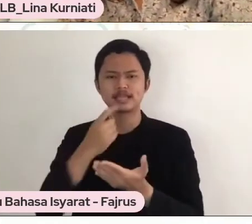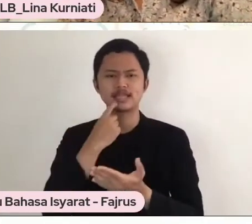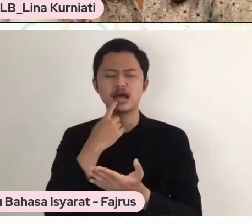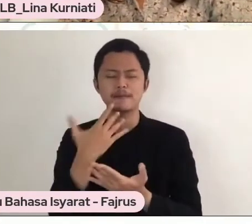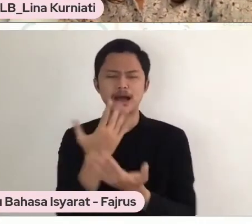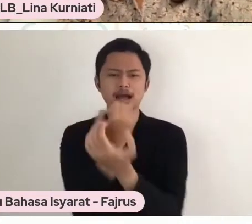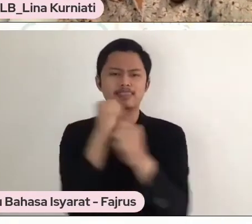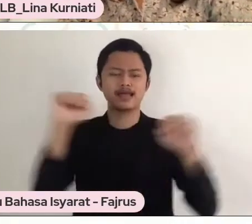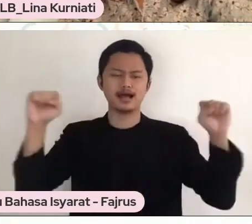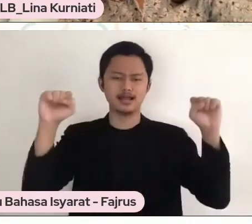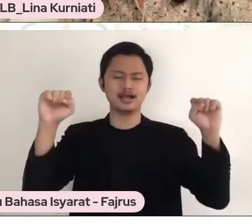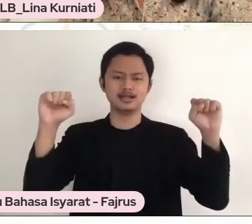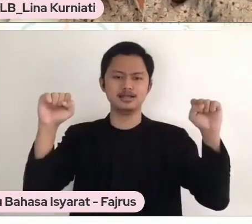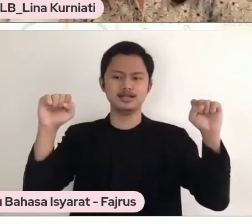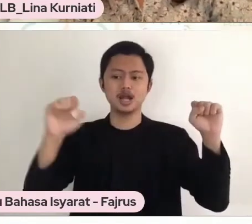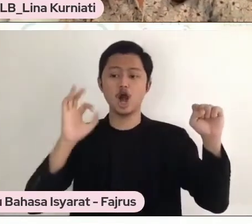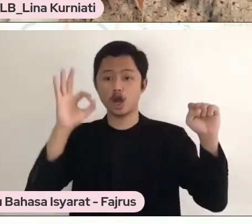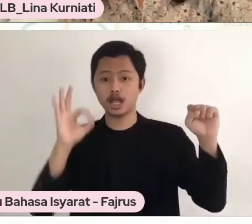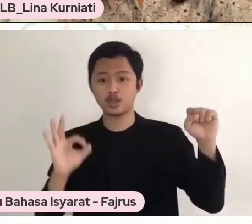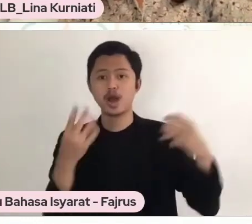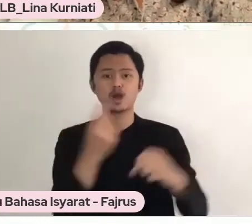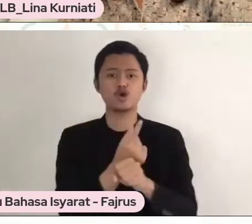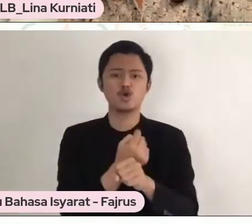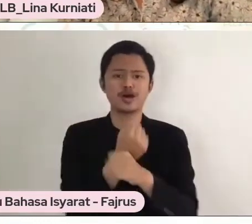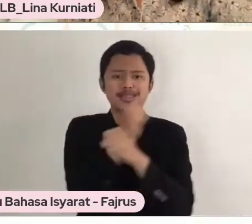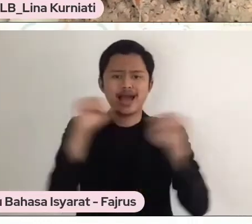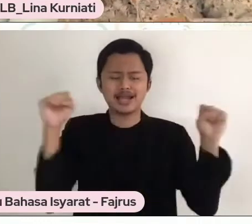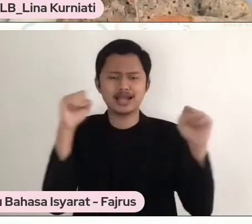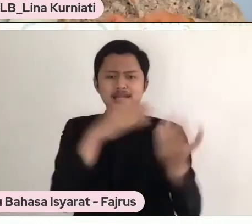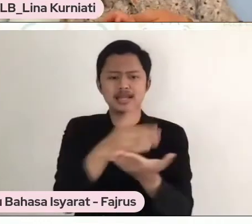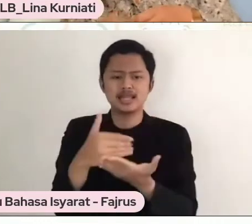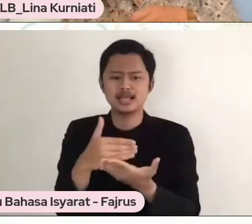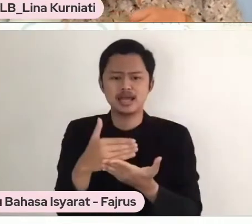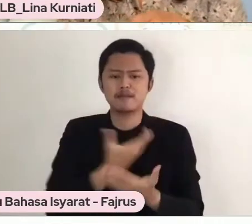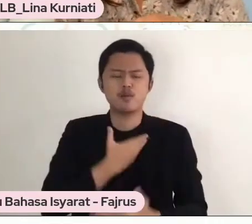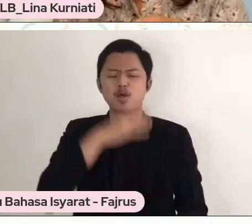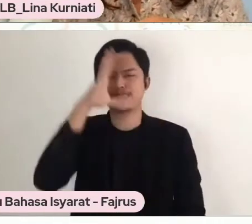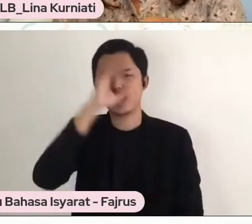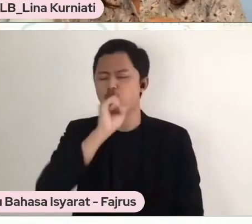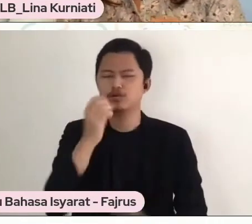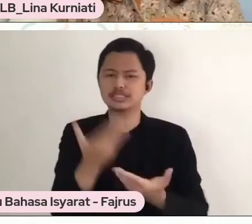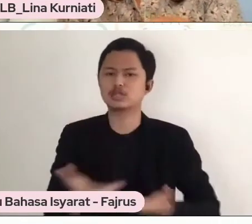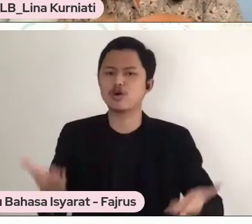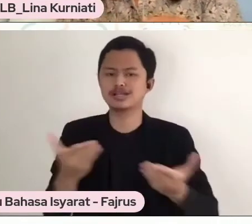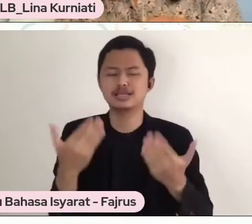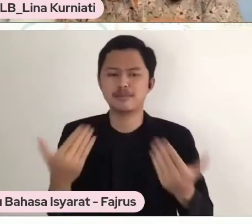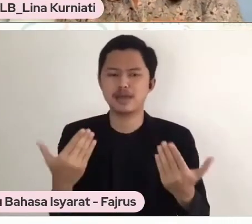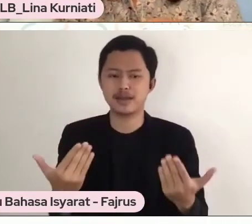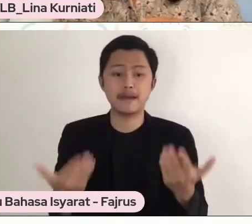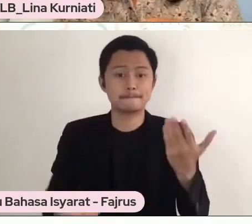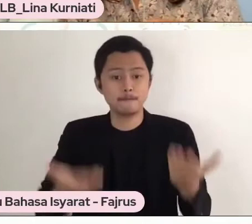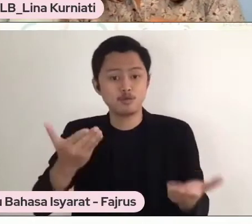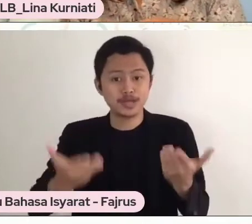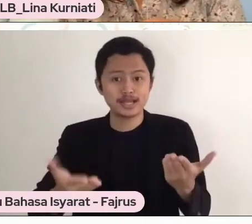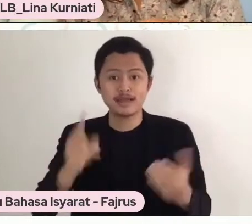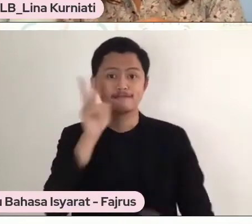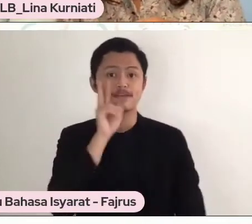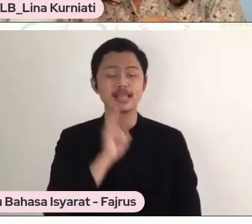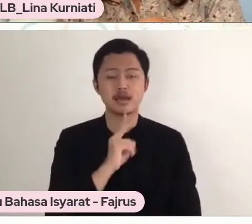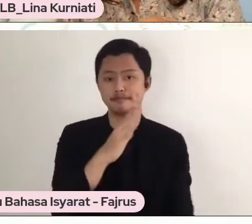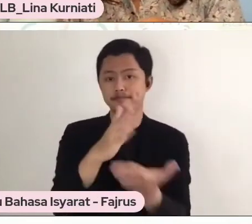the parents and the teacher. She wants to know about if any data in Vietnam about